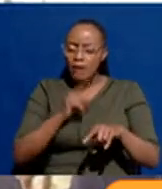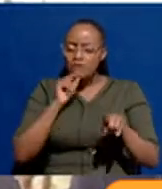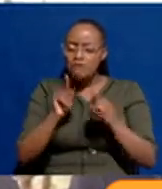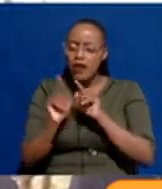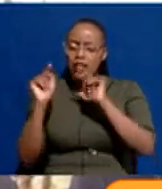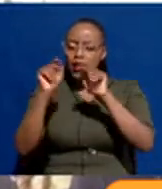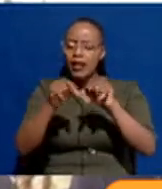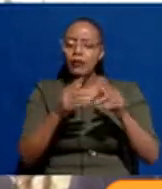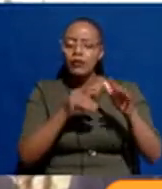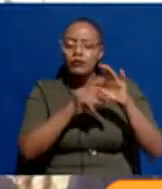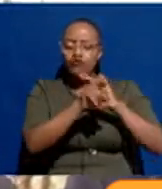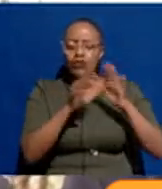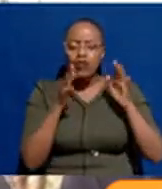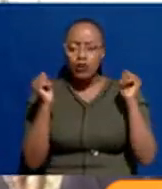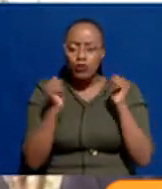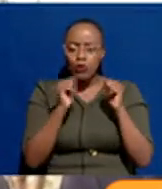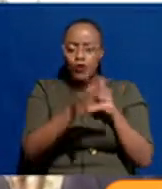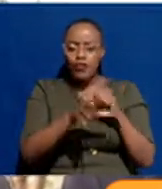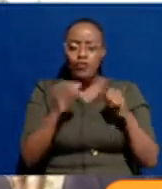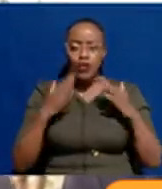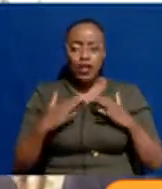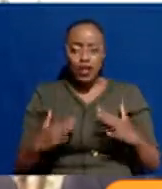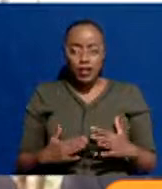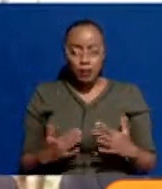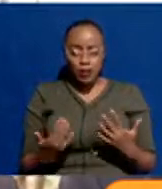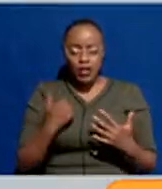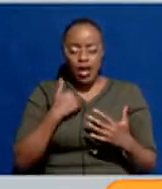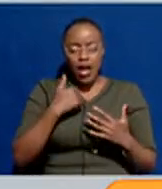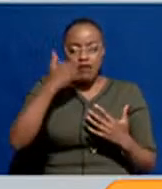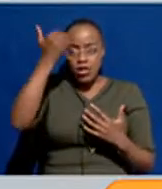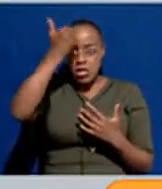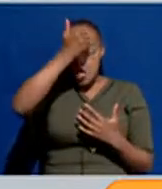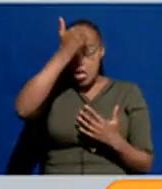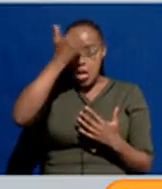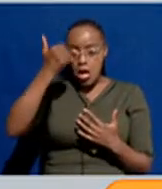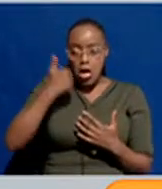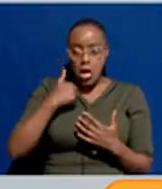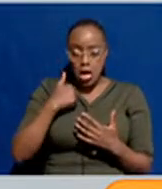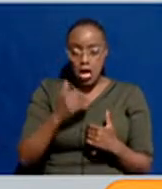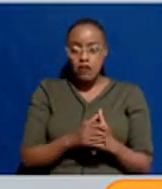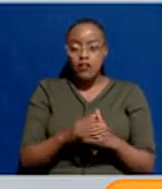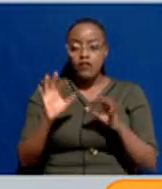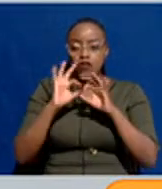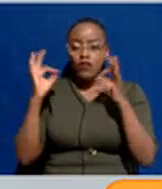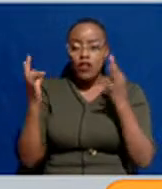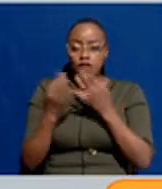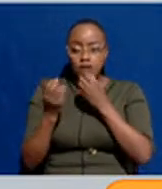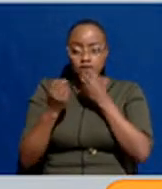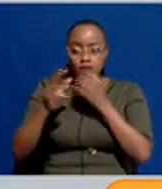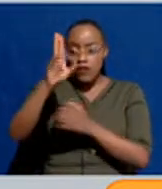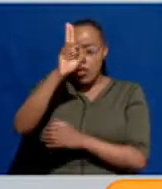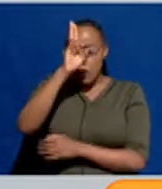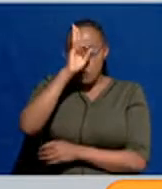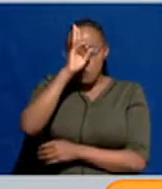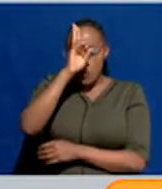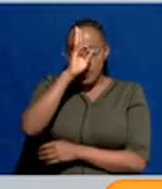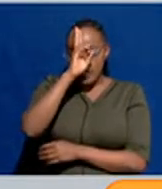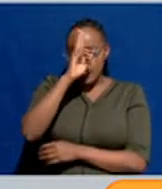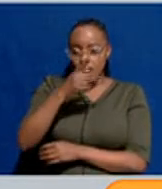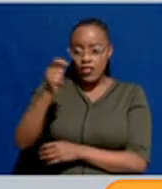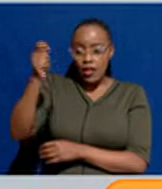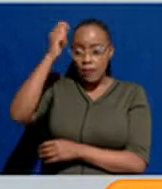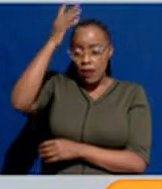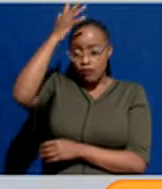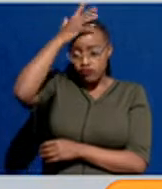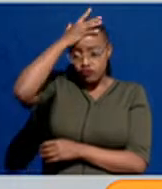mochari. Ndio hapo ndio tukapata body ina bruises. According to the family, the police officers hit their kin on the